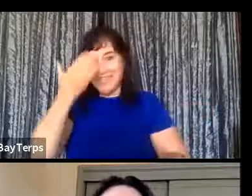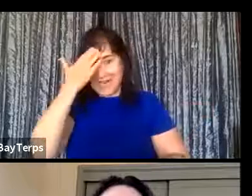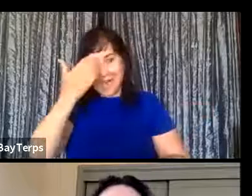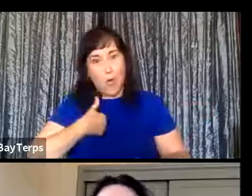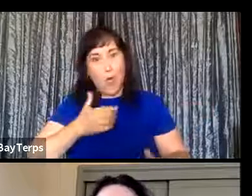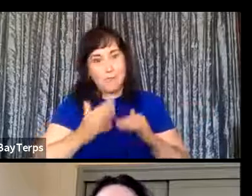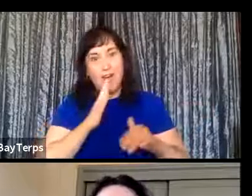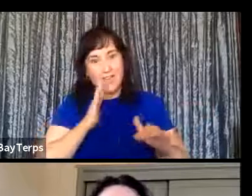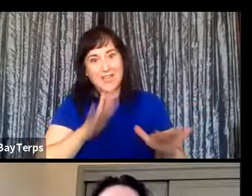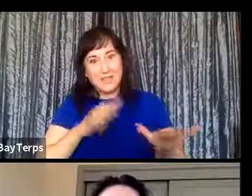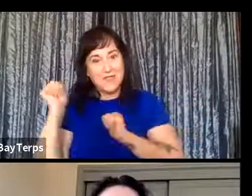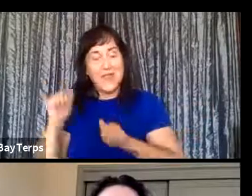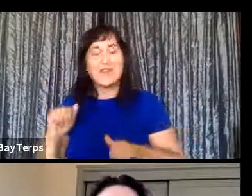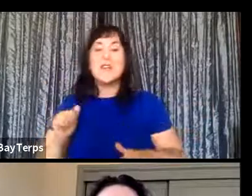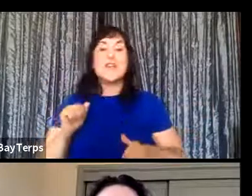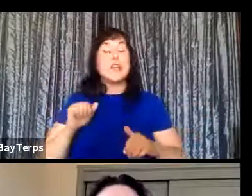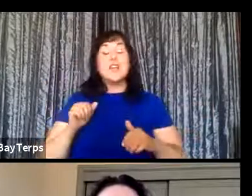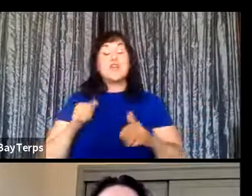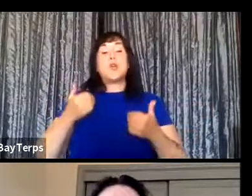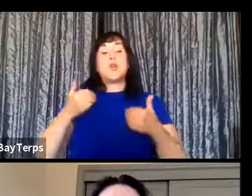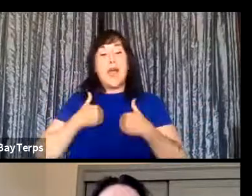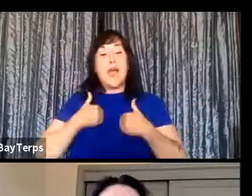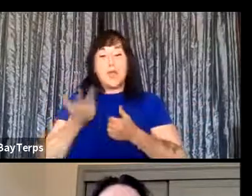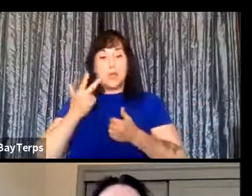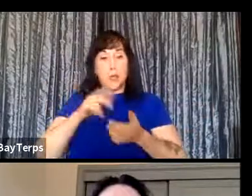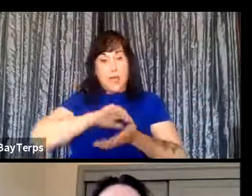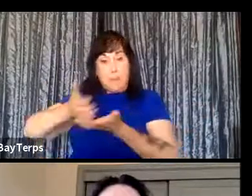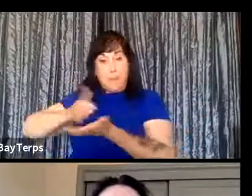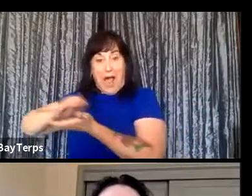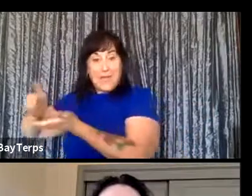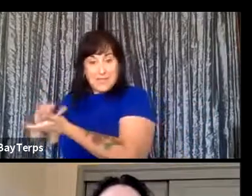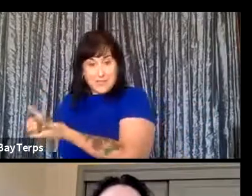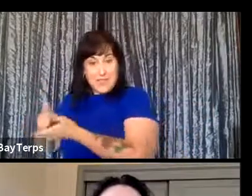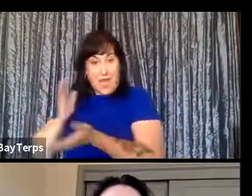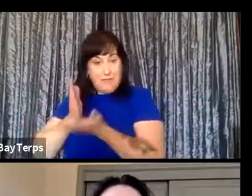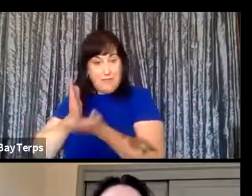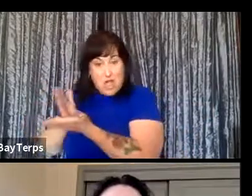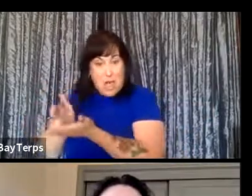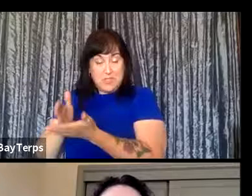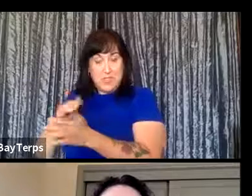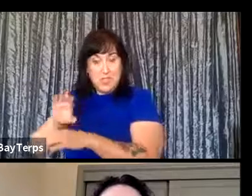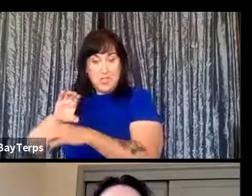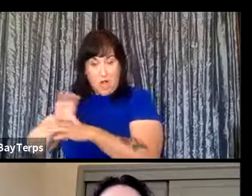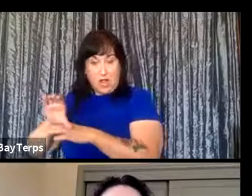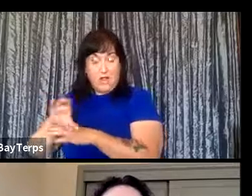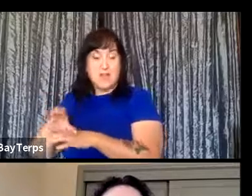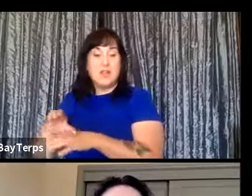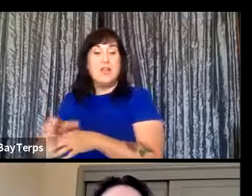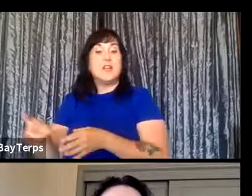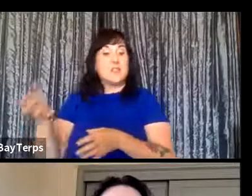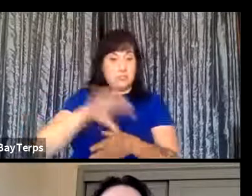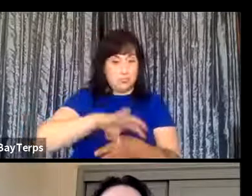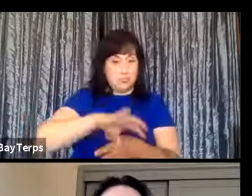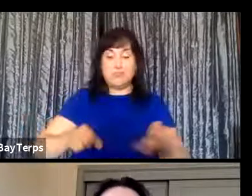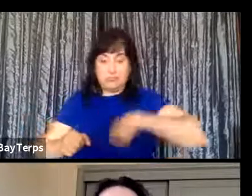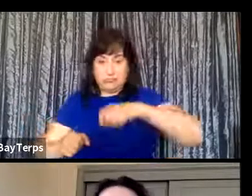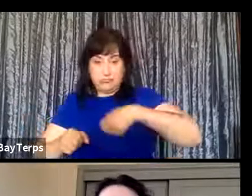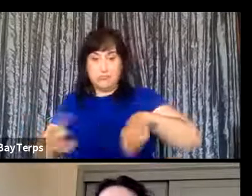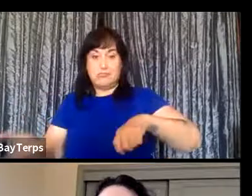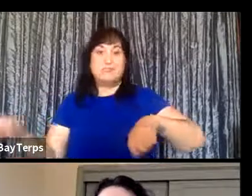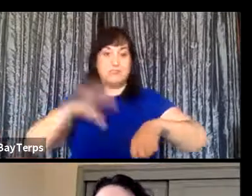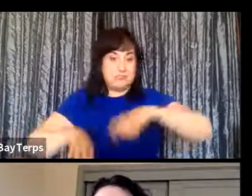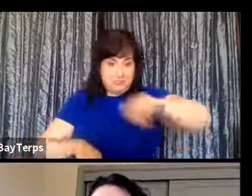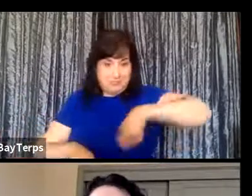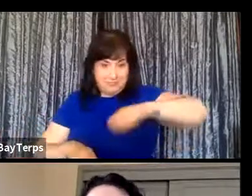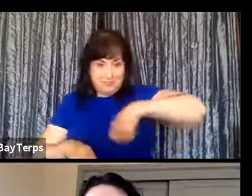your first pile in. If it's starting to slow down, Kate, and it's really starting to get thick, and you're like, I want to sue Nick for a carpal tunnel injury,